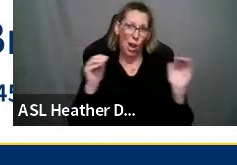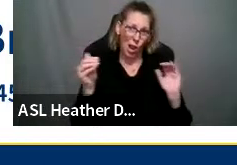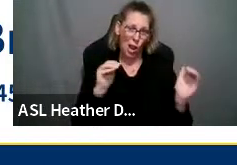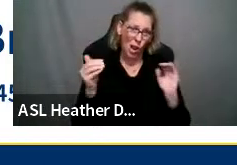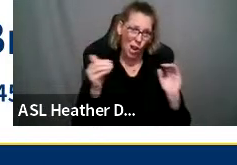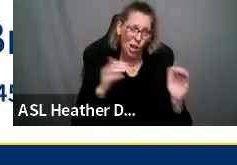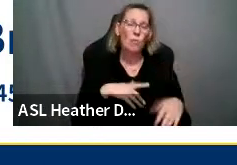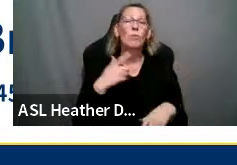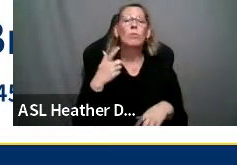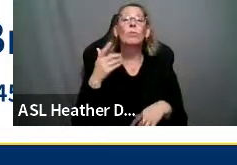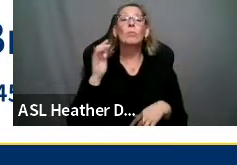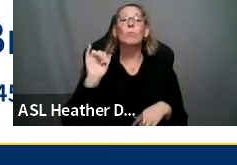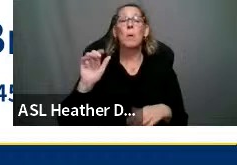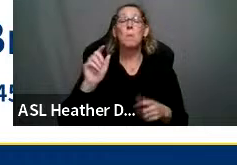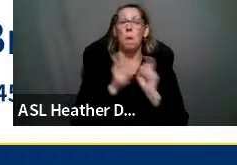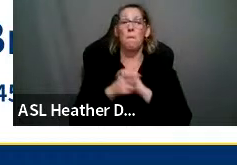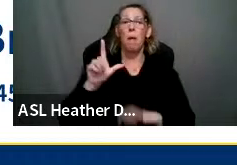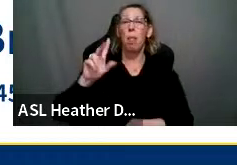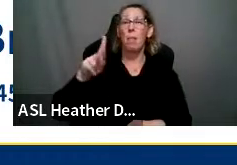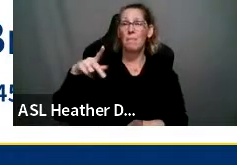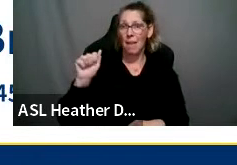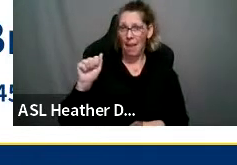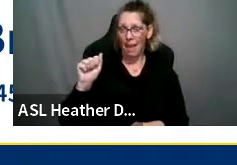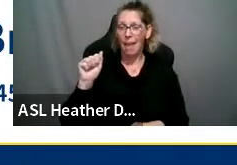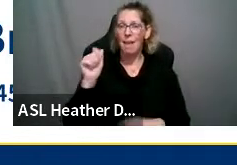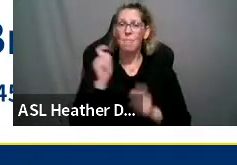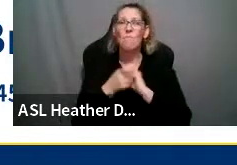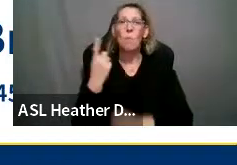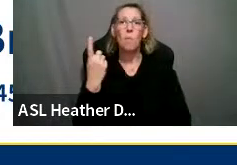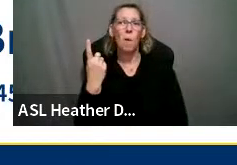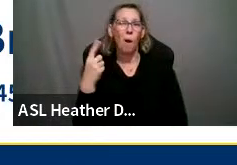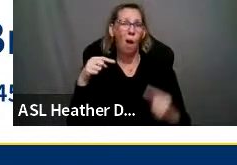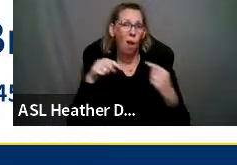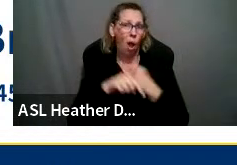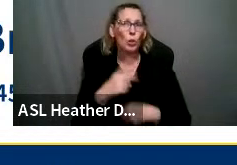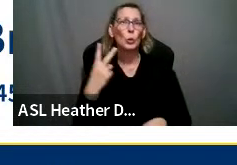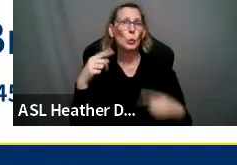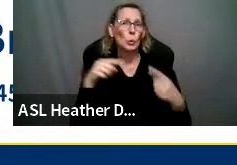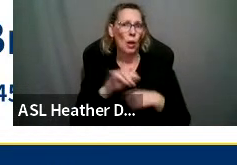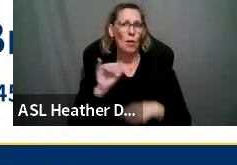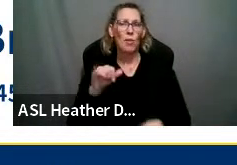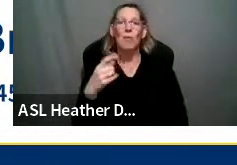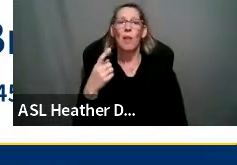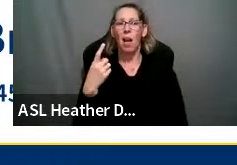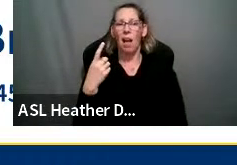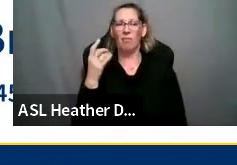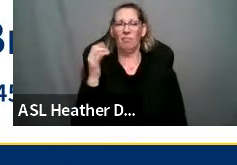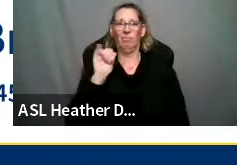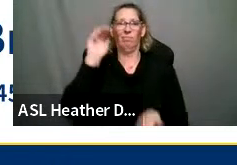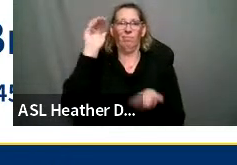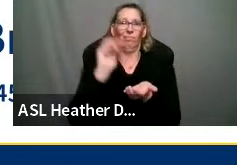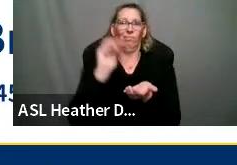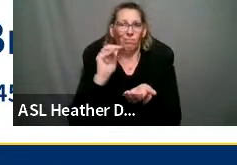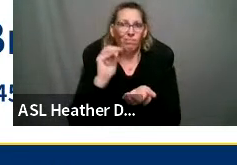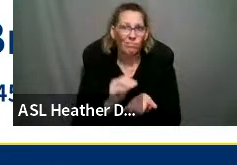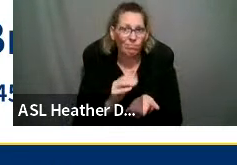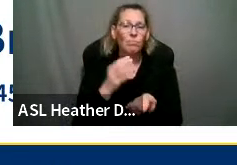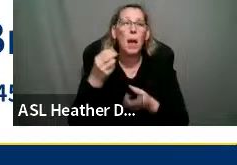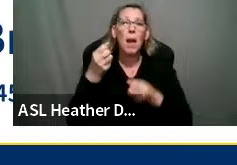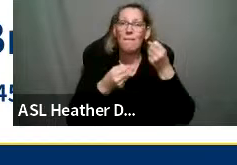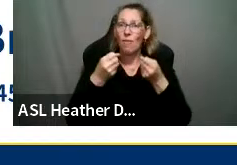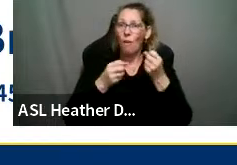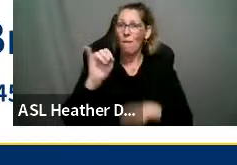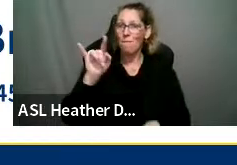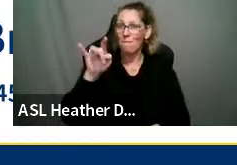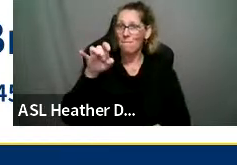The modified LPA and the design options, either 1 aux or 2 aux, will increase person throughput in 2045 while reducing the vehicle miles